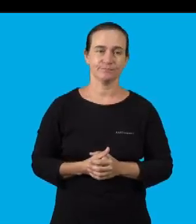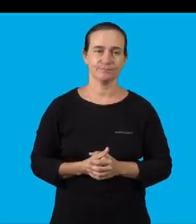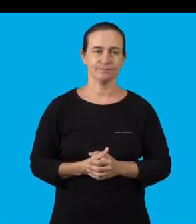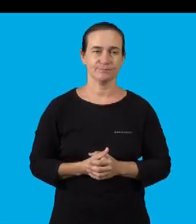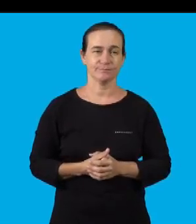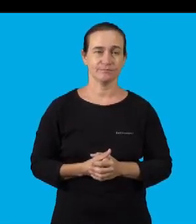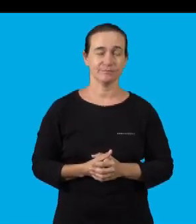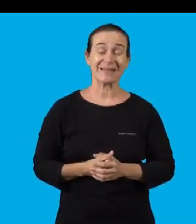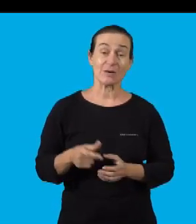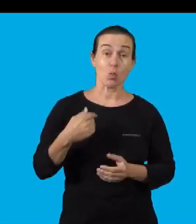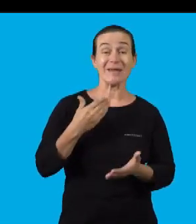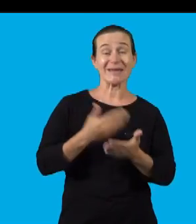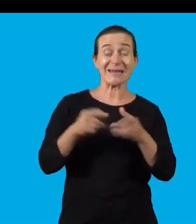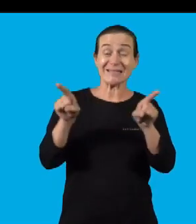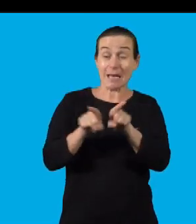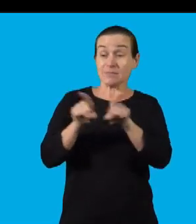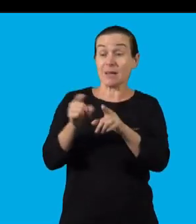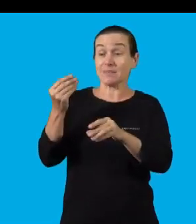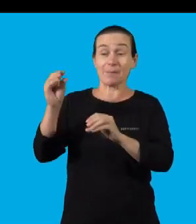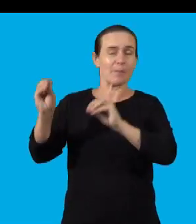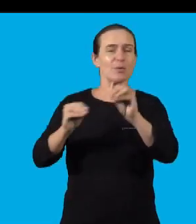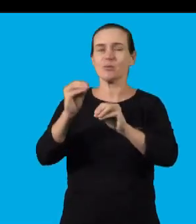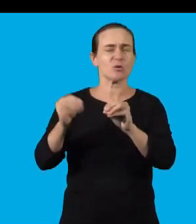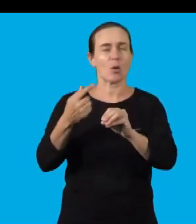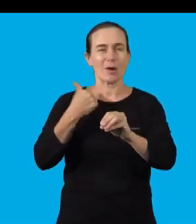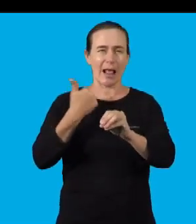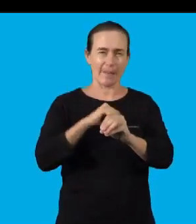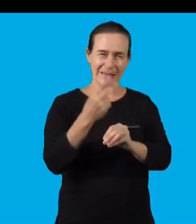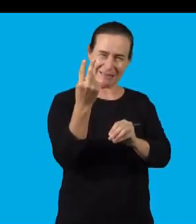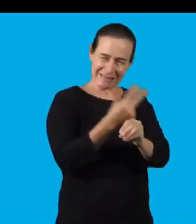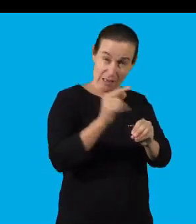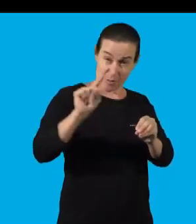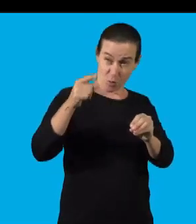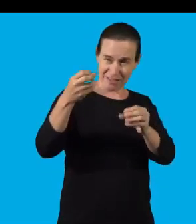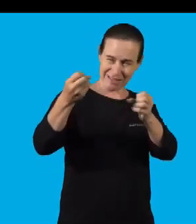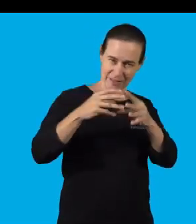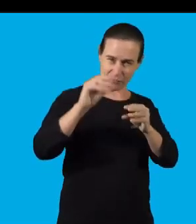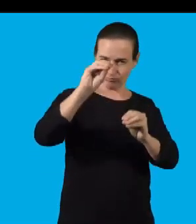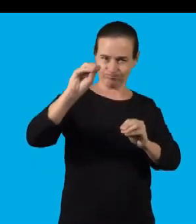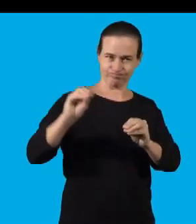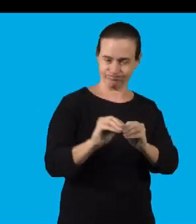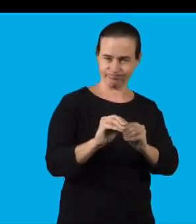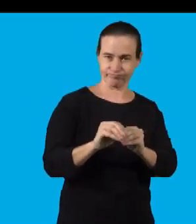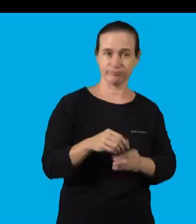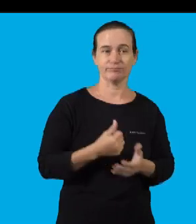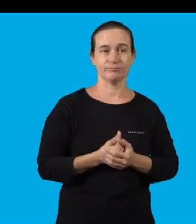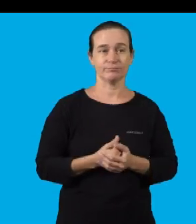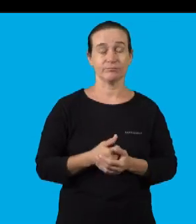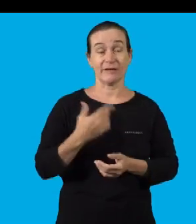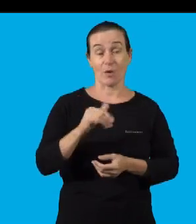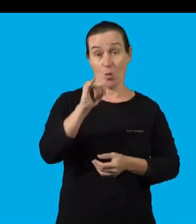we cannot substitute that same point because it is going to lead us to the same equation. We can take the second point that we've been given, and that is